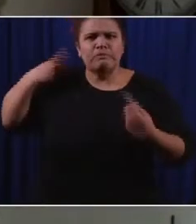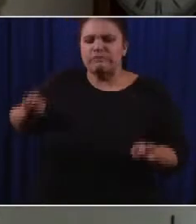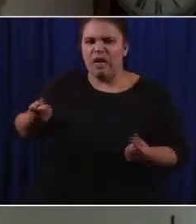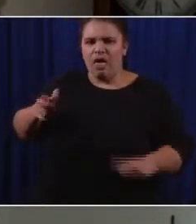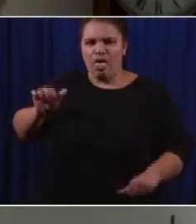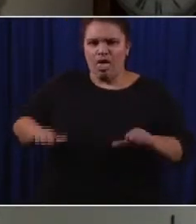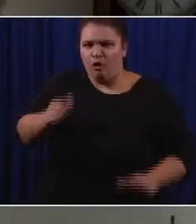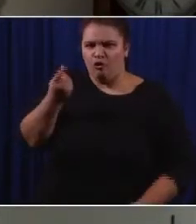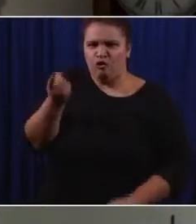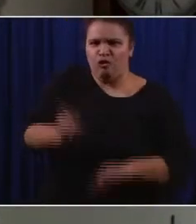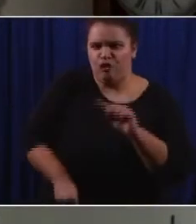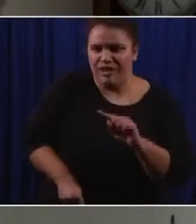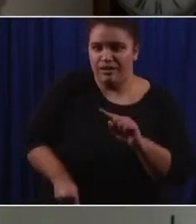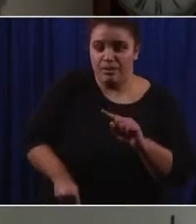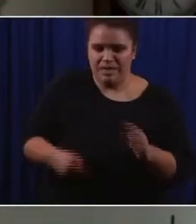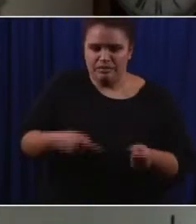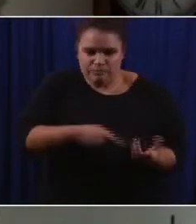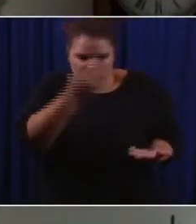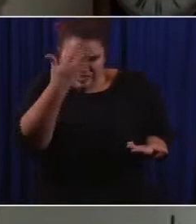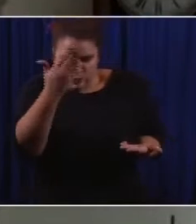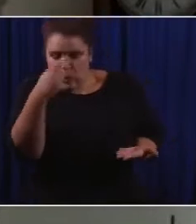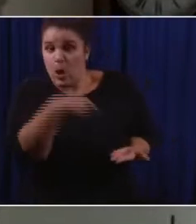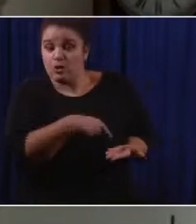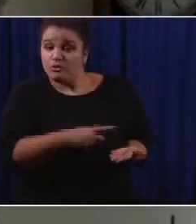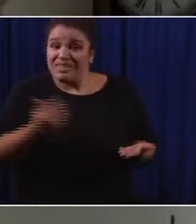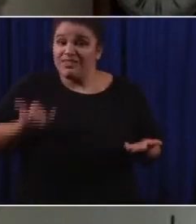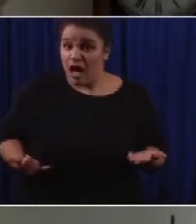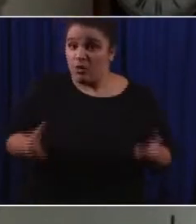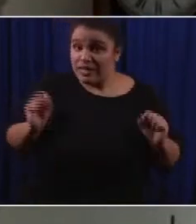John, can you hear that? Yeah, I did.